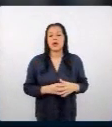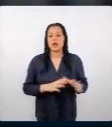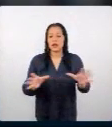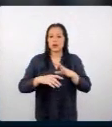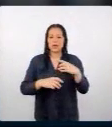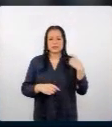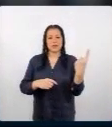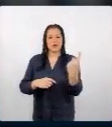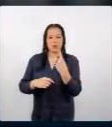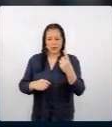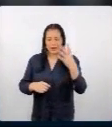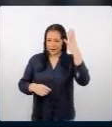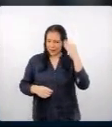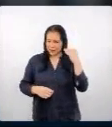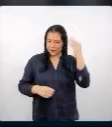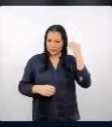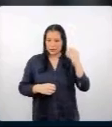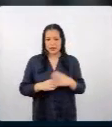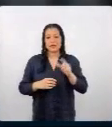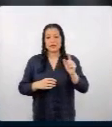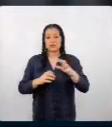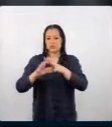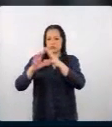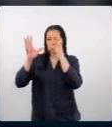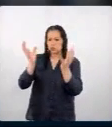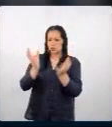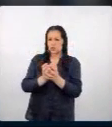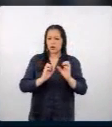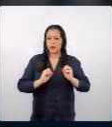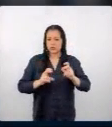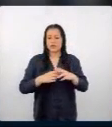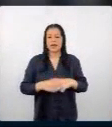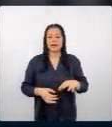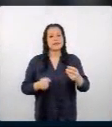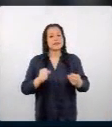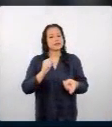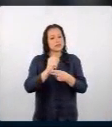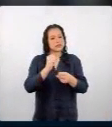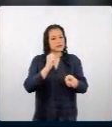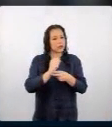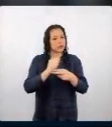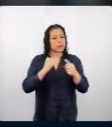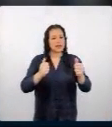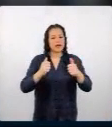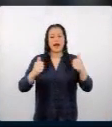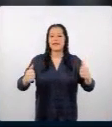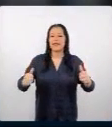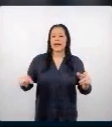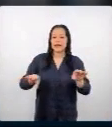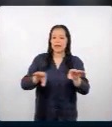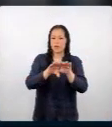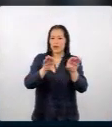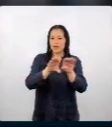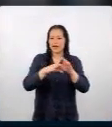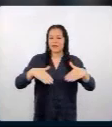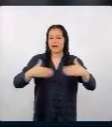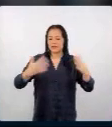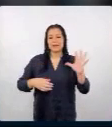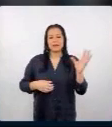unique. It's a land of opportunities, and the government ensures safety and fairness and happiness for